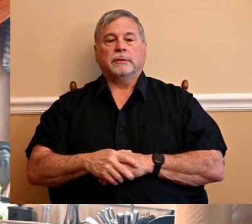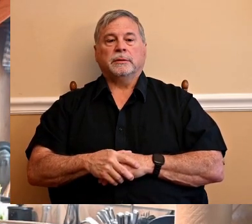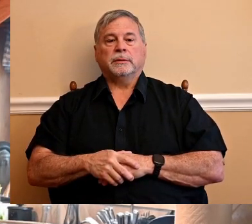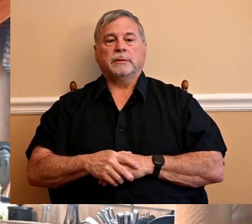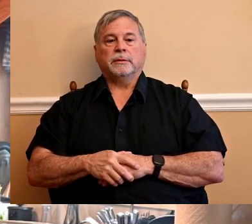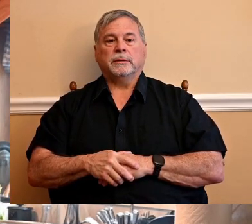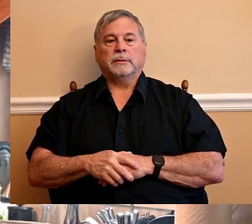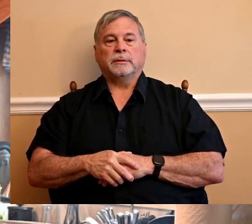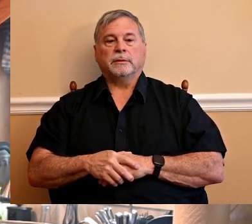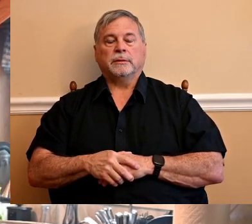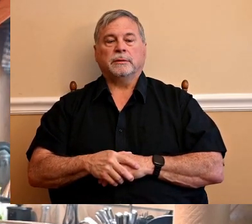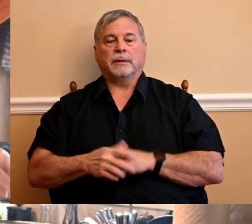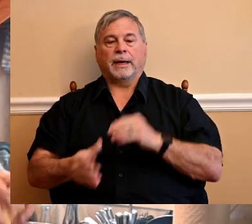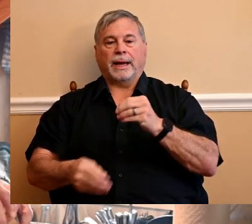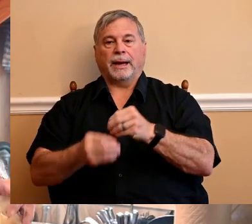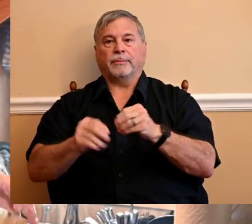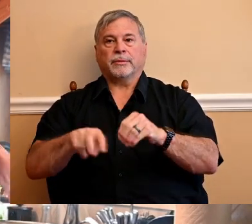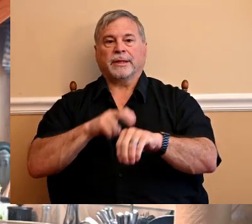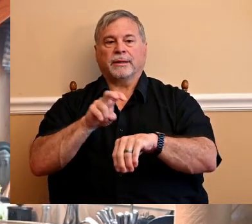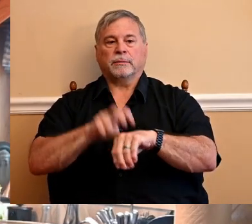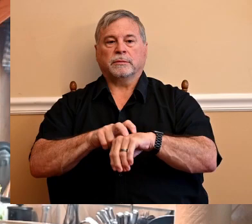We're going to put our potatoes.